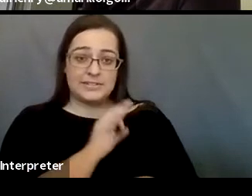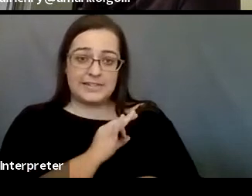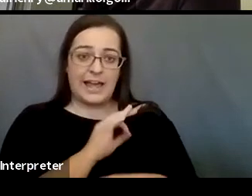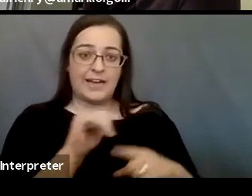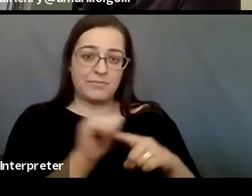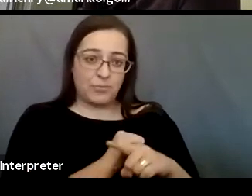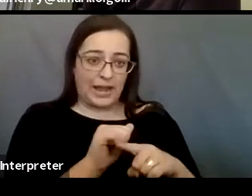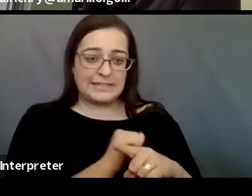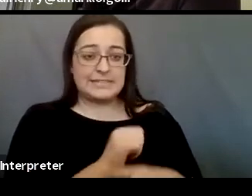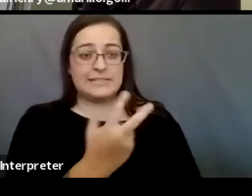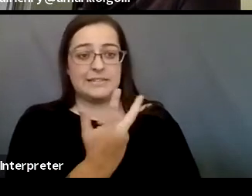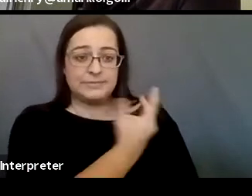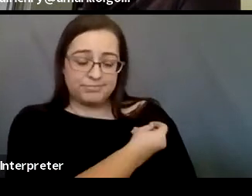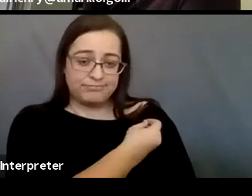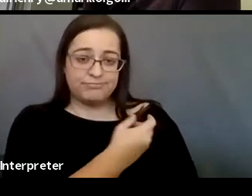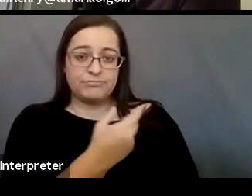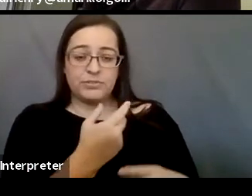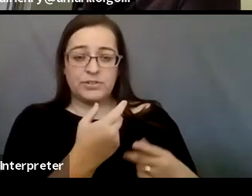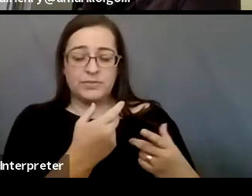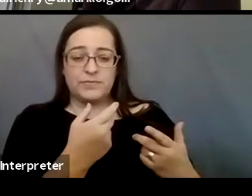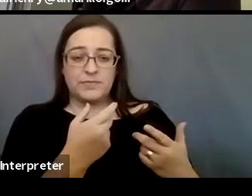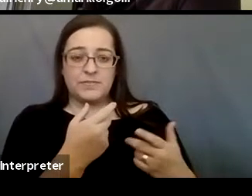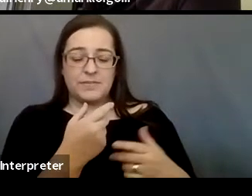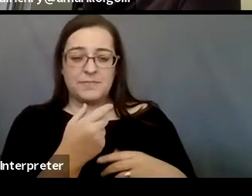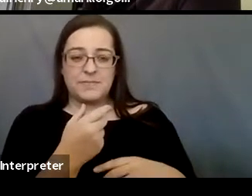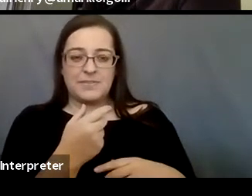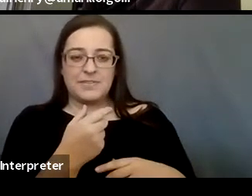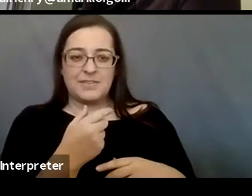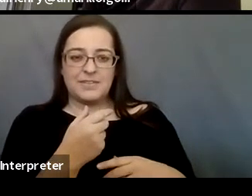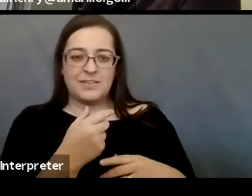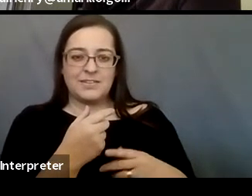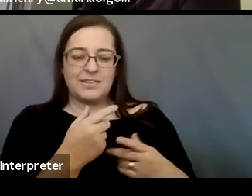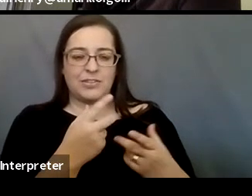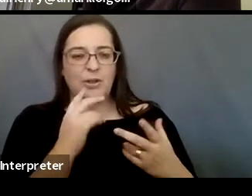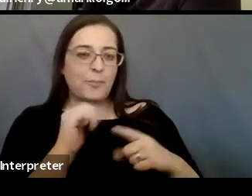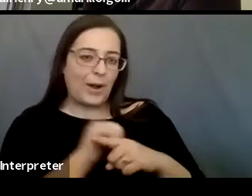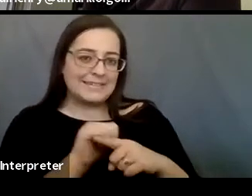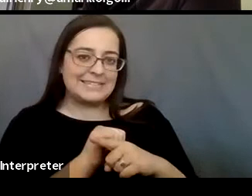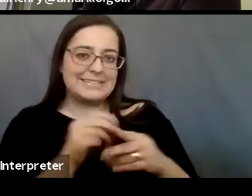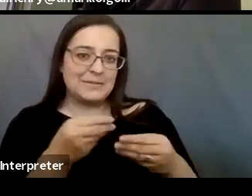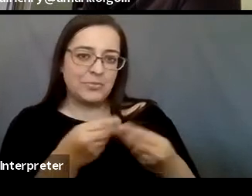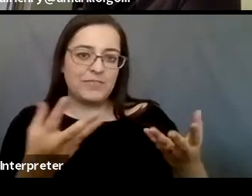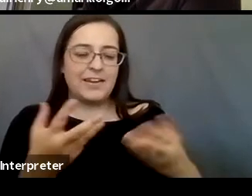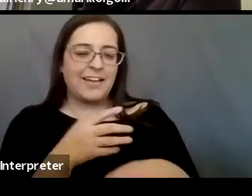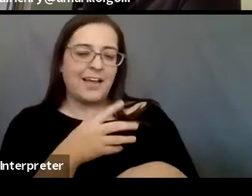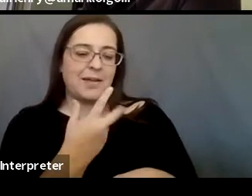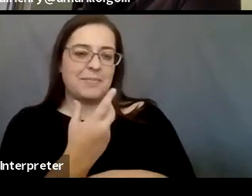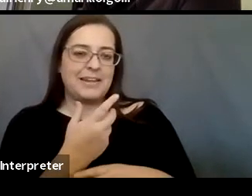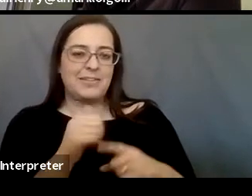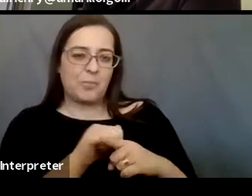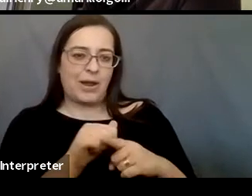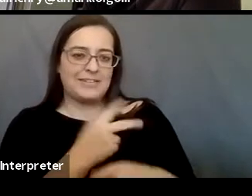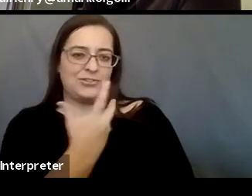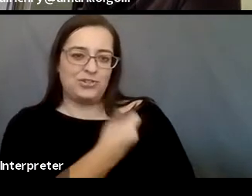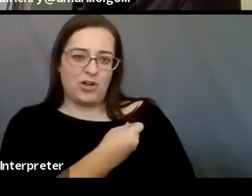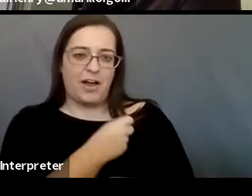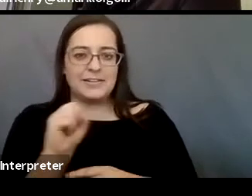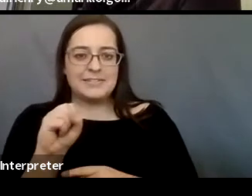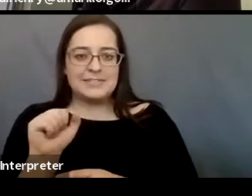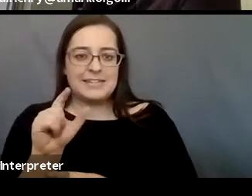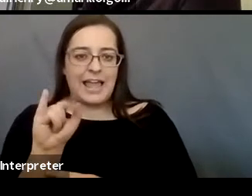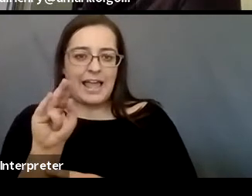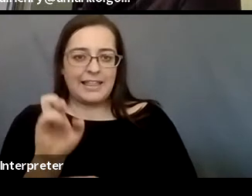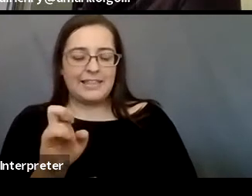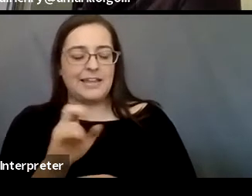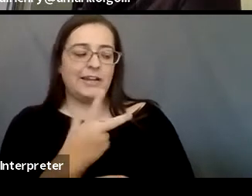they're administering, the vaccine by injecting their colleagues with saline. And they're practicing with